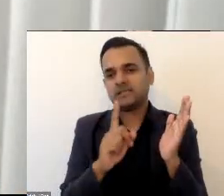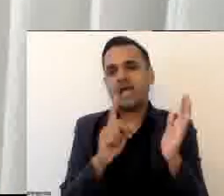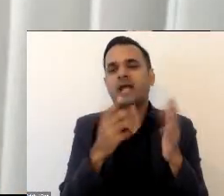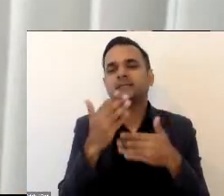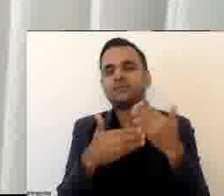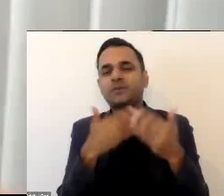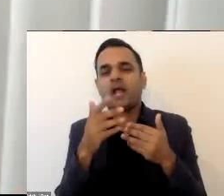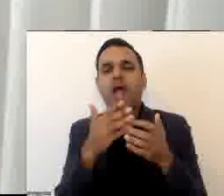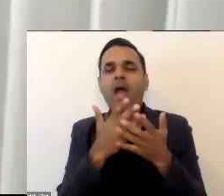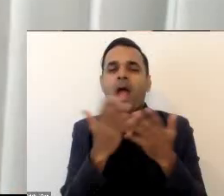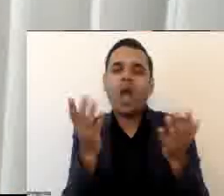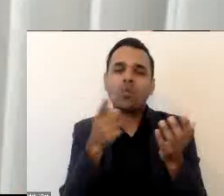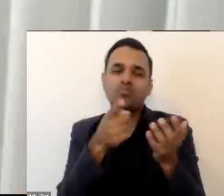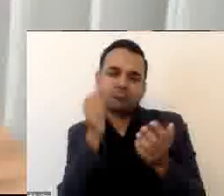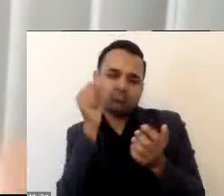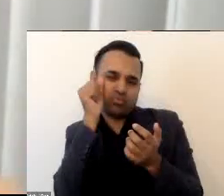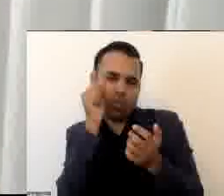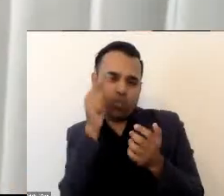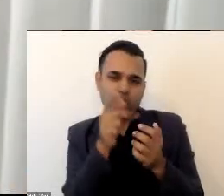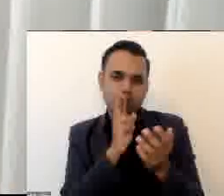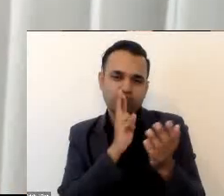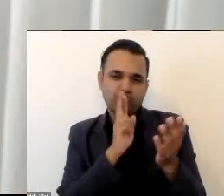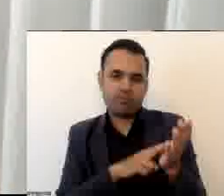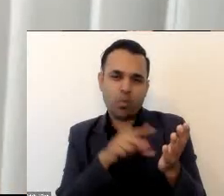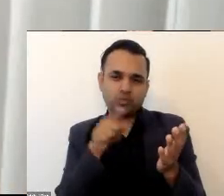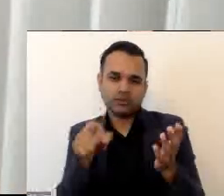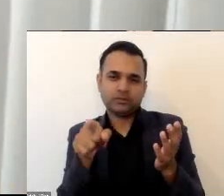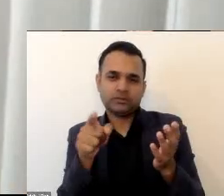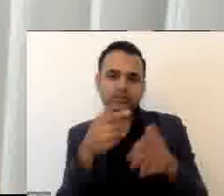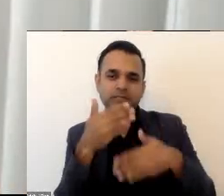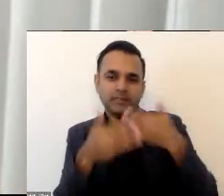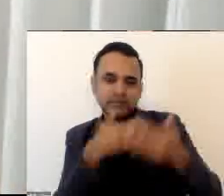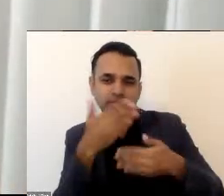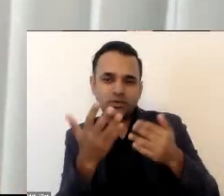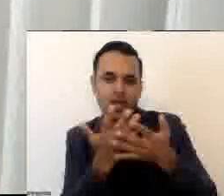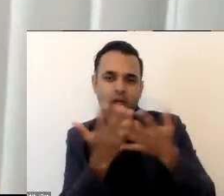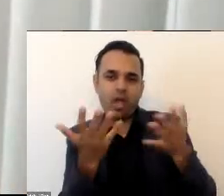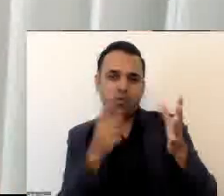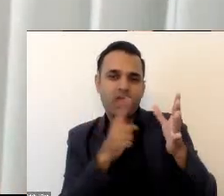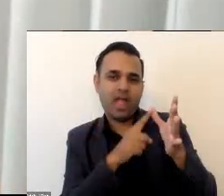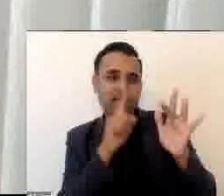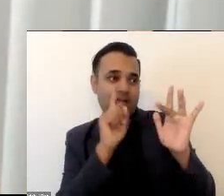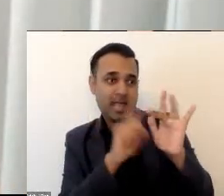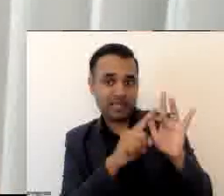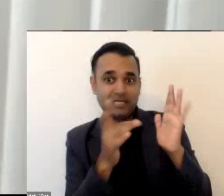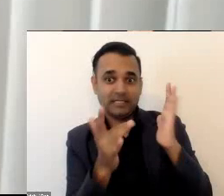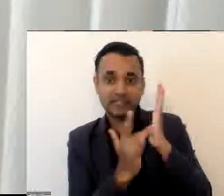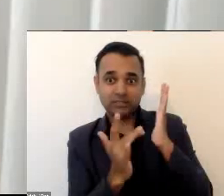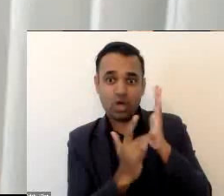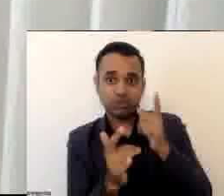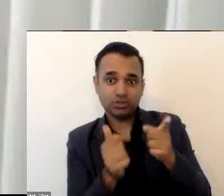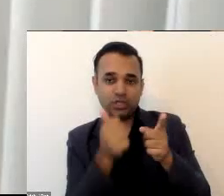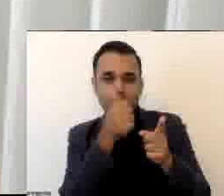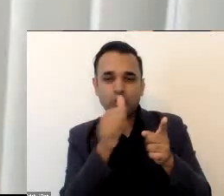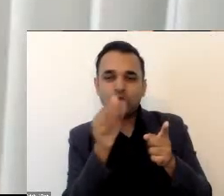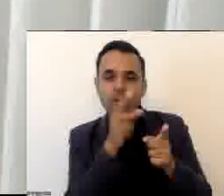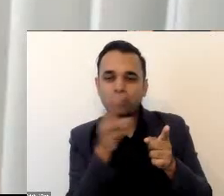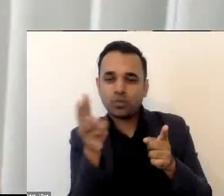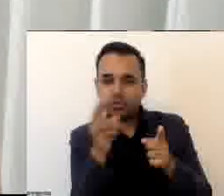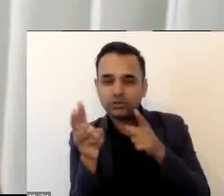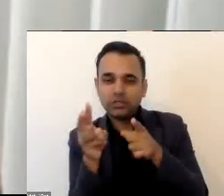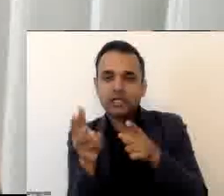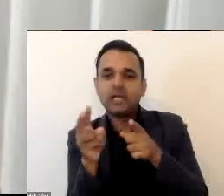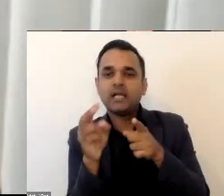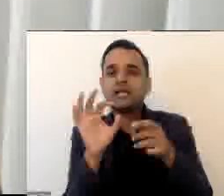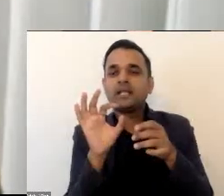are so connected with the genders, and, you know, some of the roles that are so connected with the gender. So, you know, if you really see how virtual personal